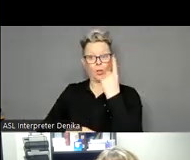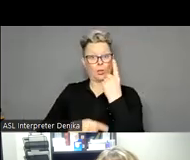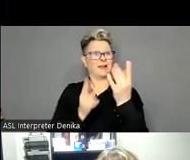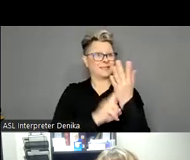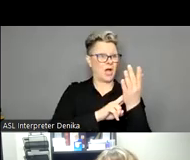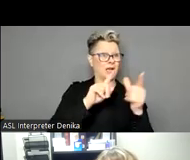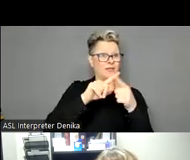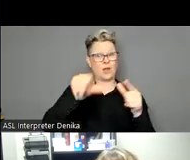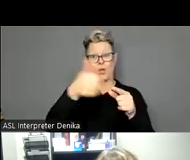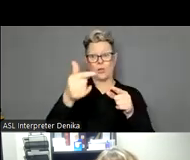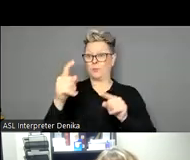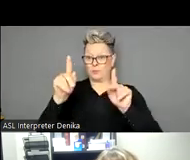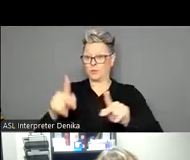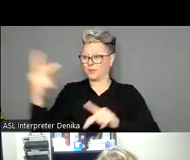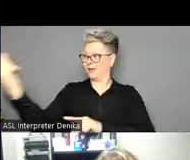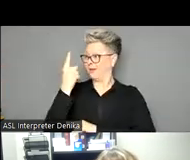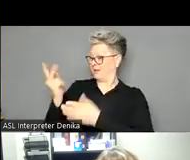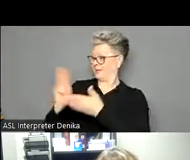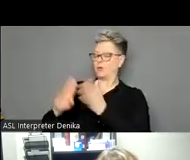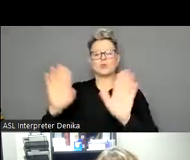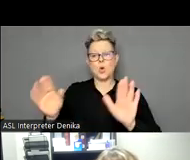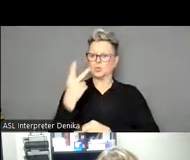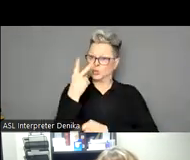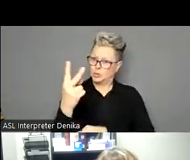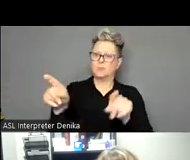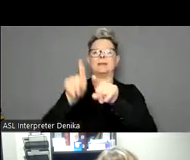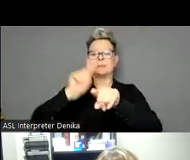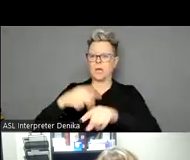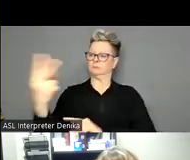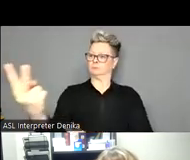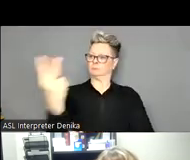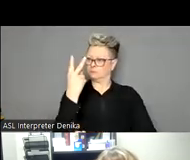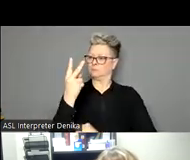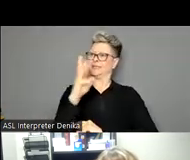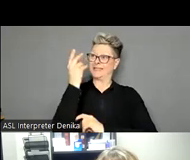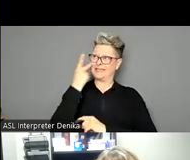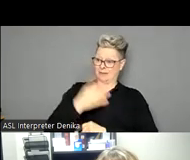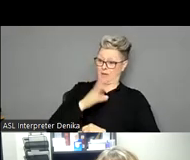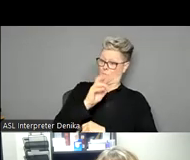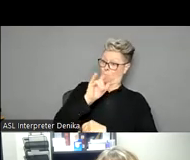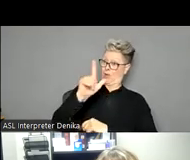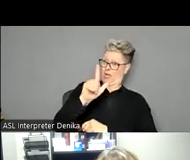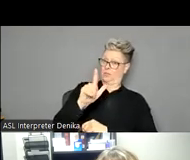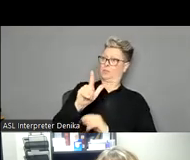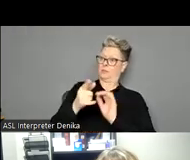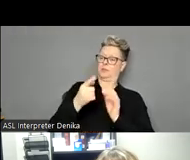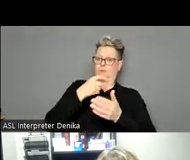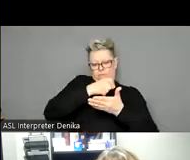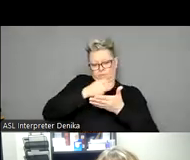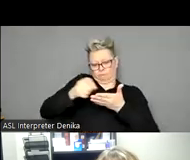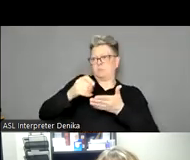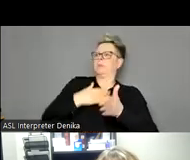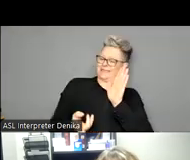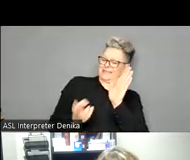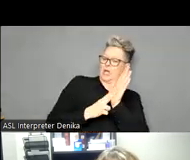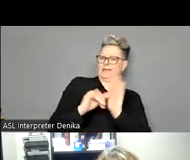someone else. The point of the witnesses is they're attesting to the fact that you are signing it yourself. They're seeing